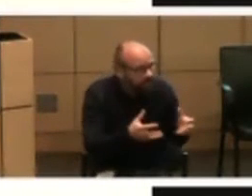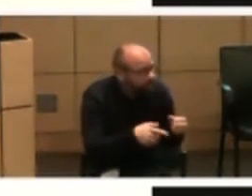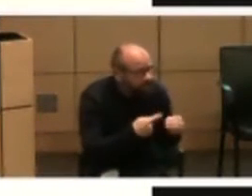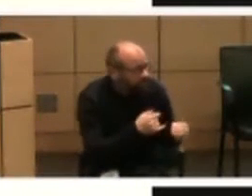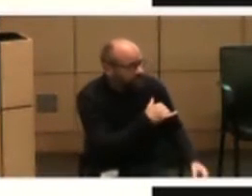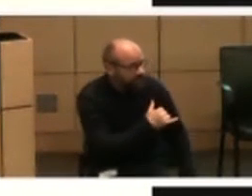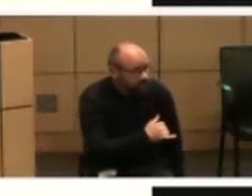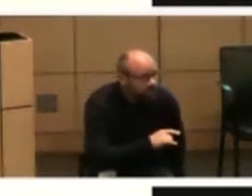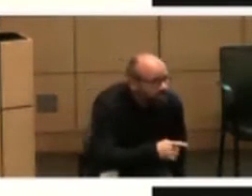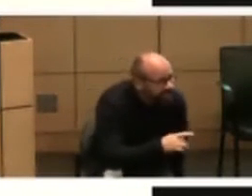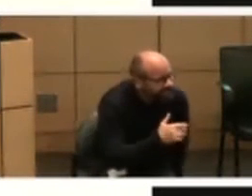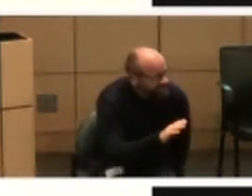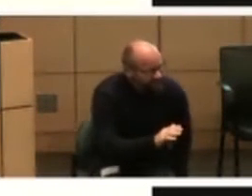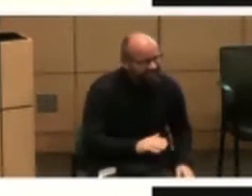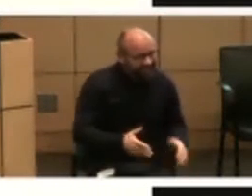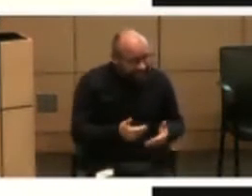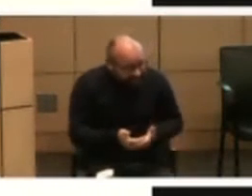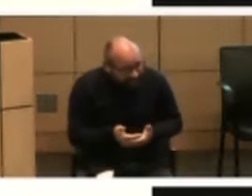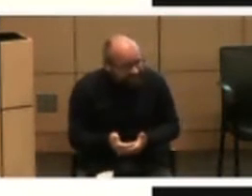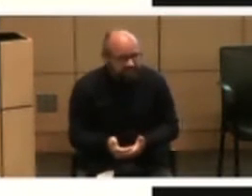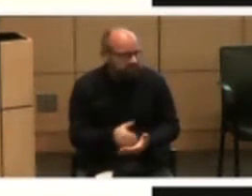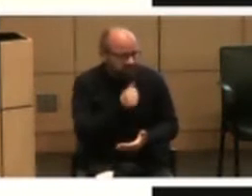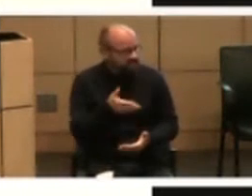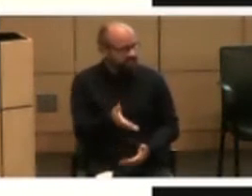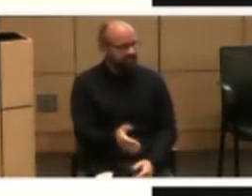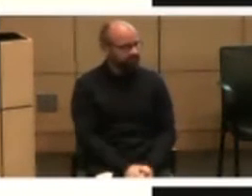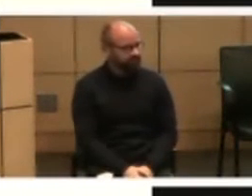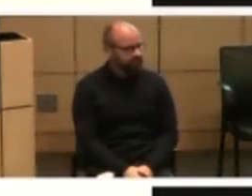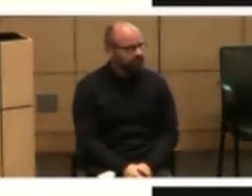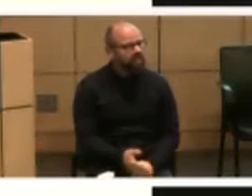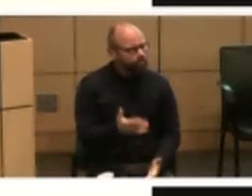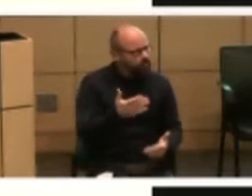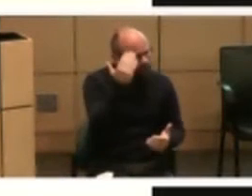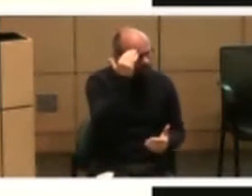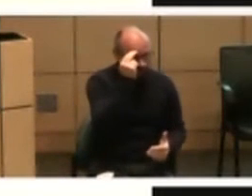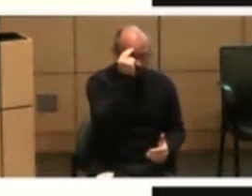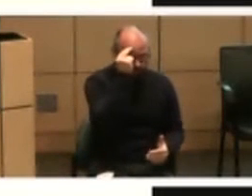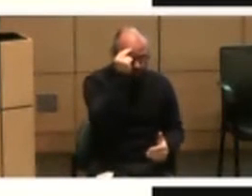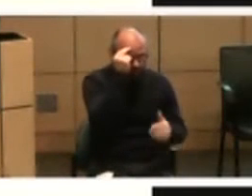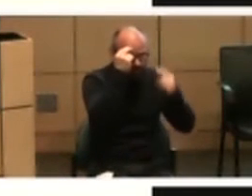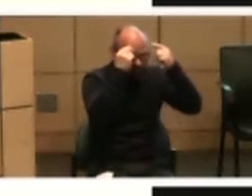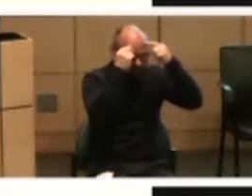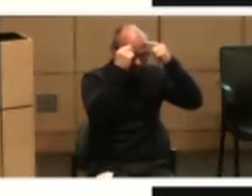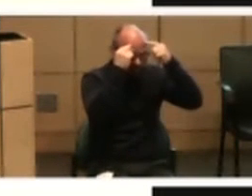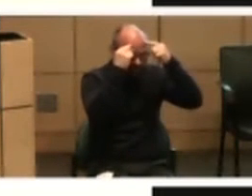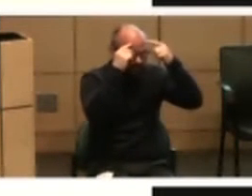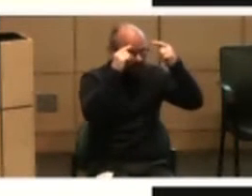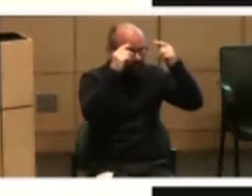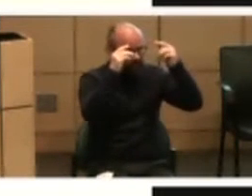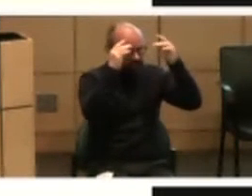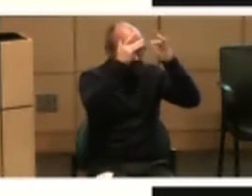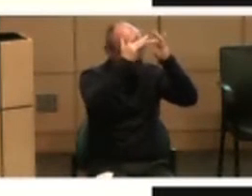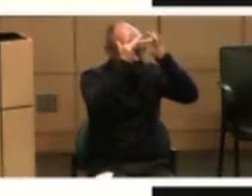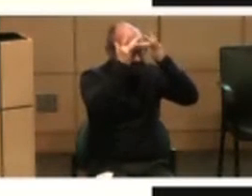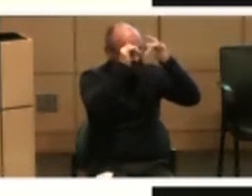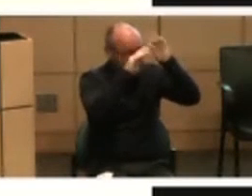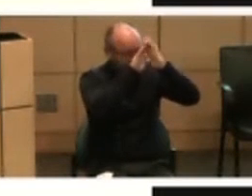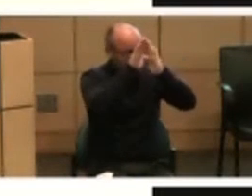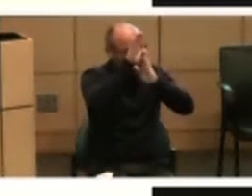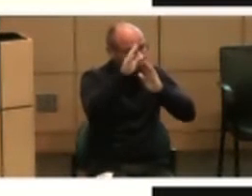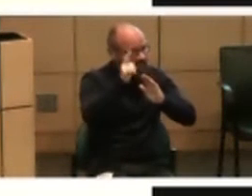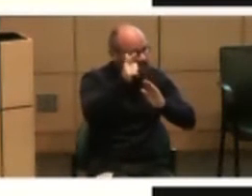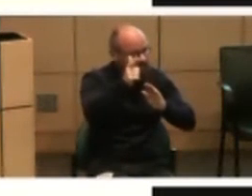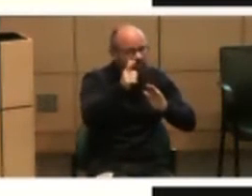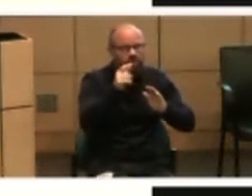infancy, which would suggest that either there's neural circuitry that needs to develop or maybe experience-driven. But it does